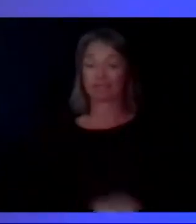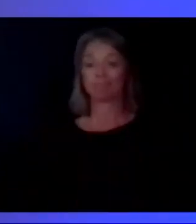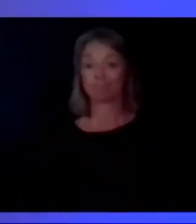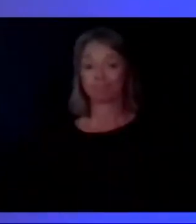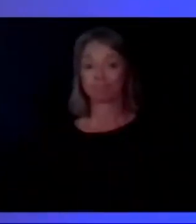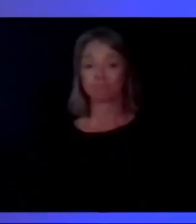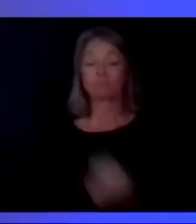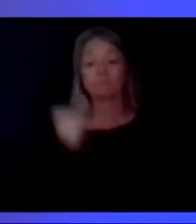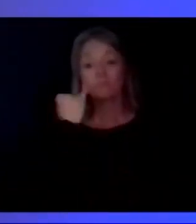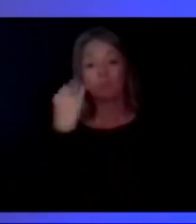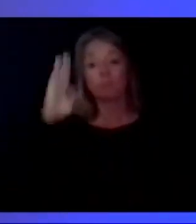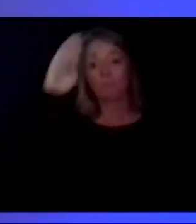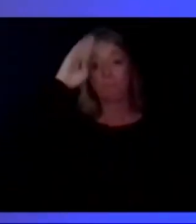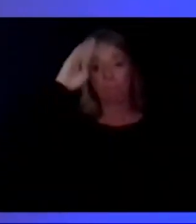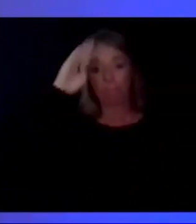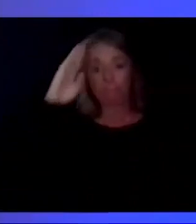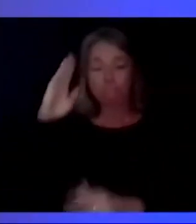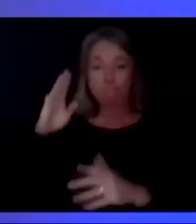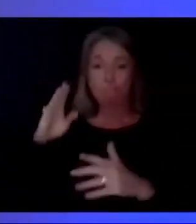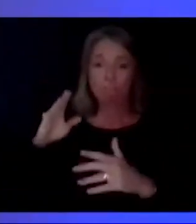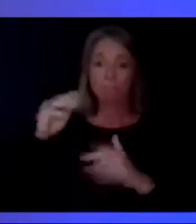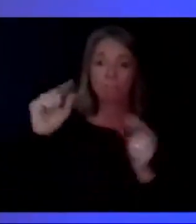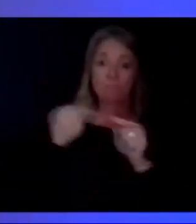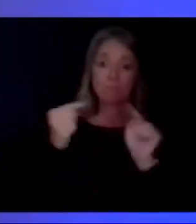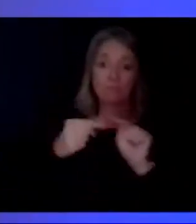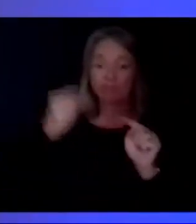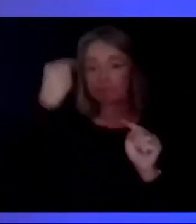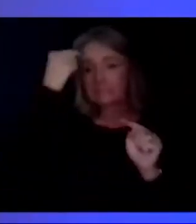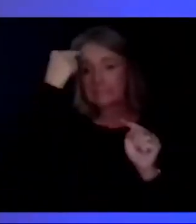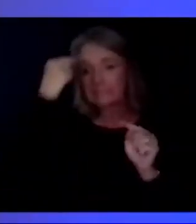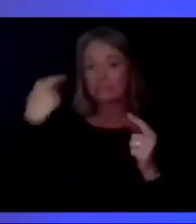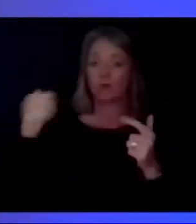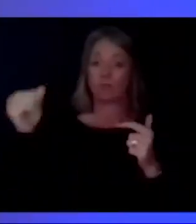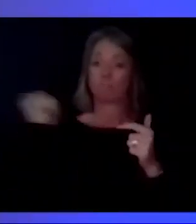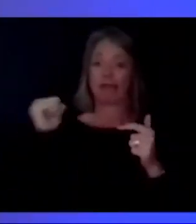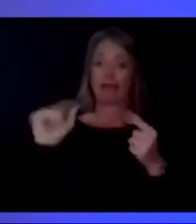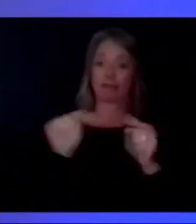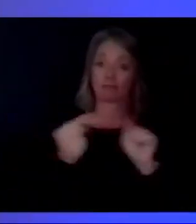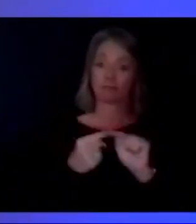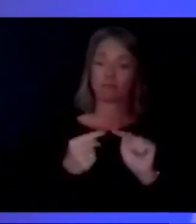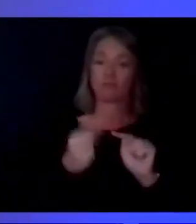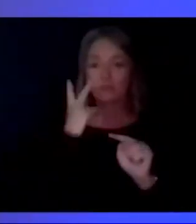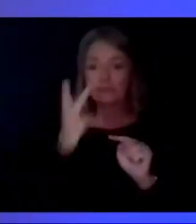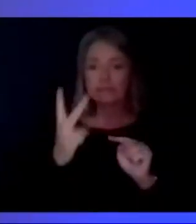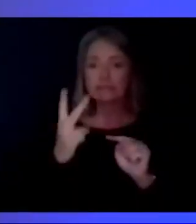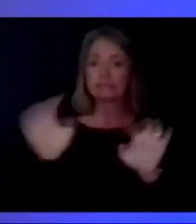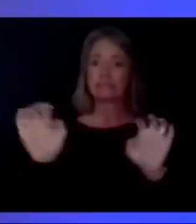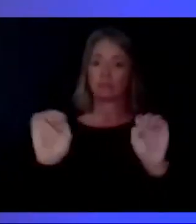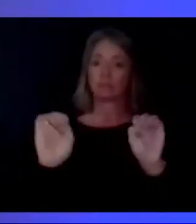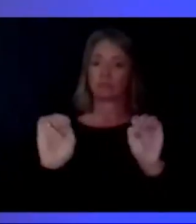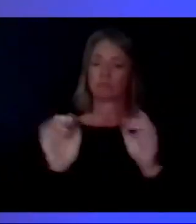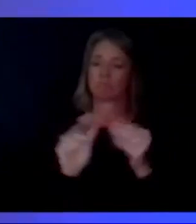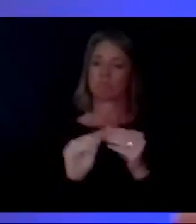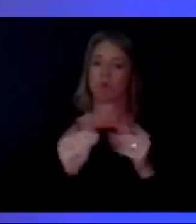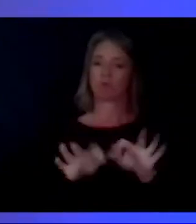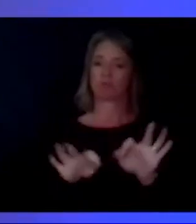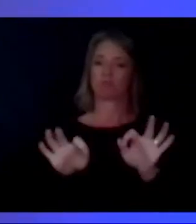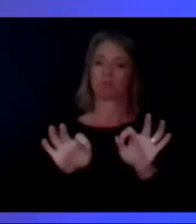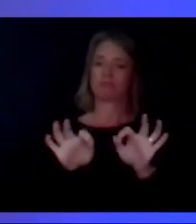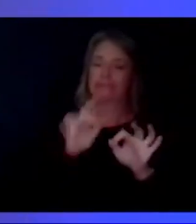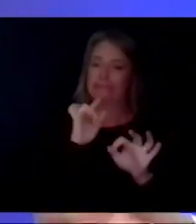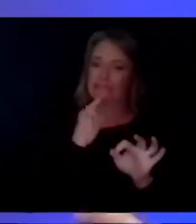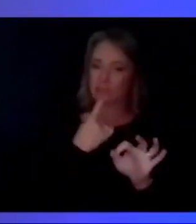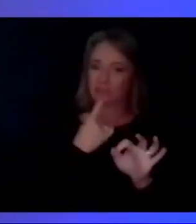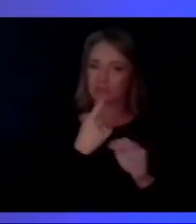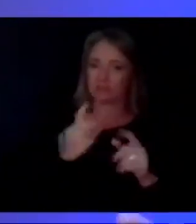spinal cord and you're paralyzed, you will be triaged higher and seen right away. But as you can imagine, that was very preventable, and you're taking resources